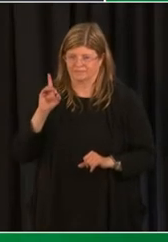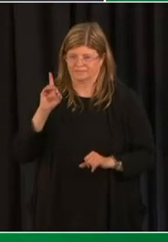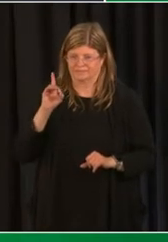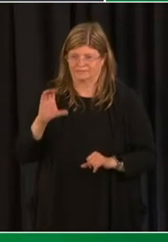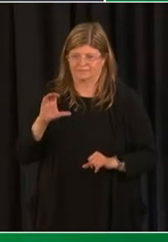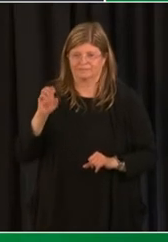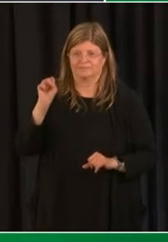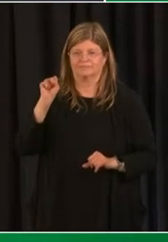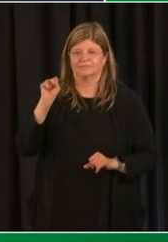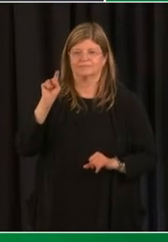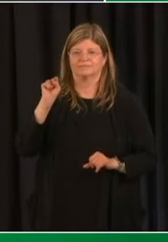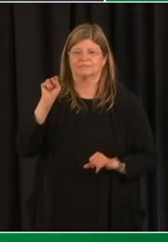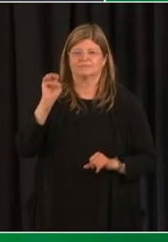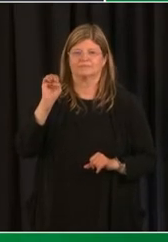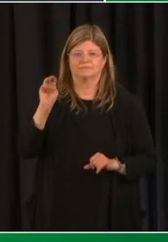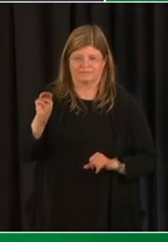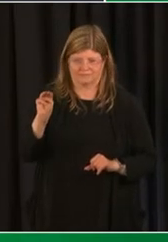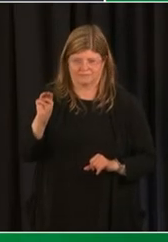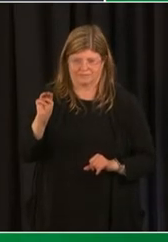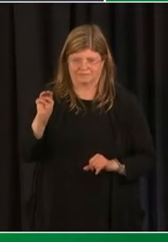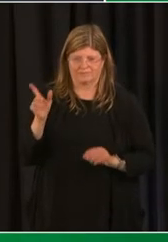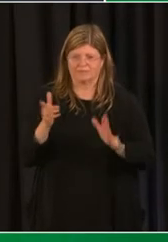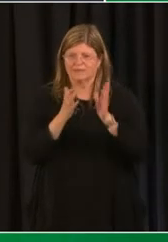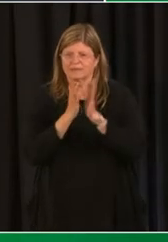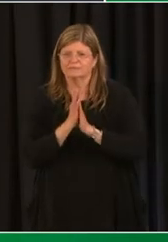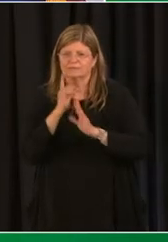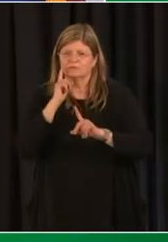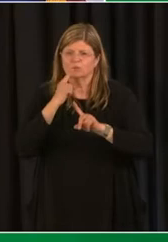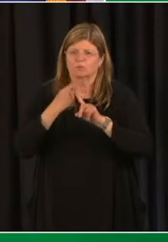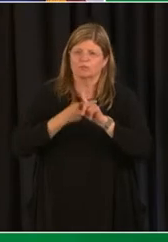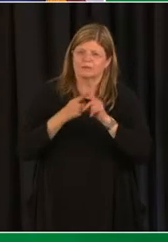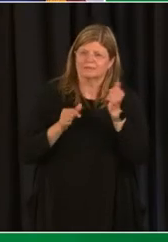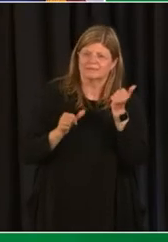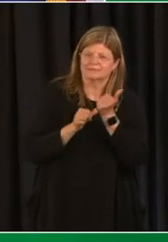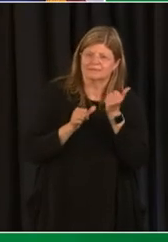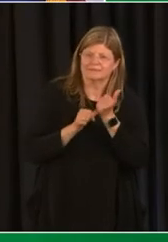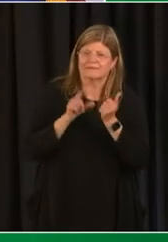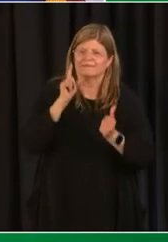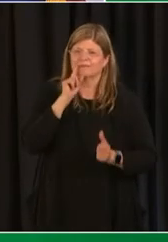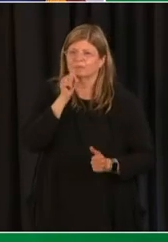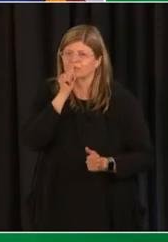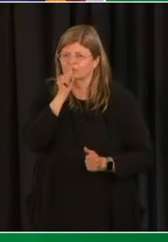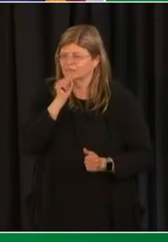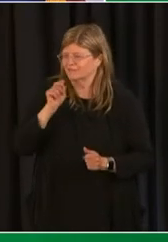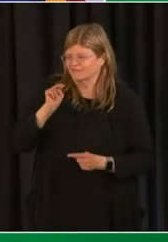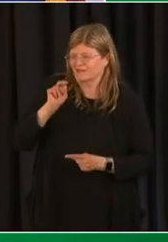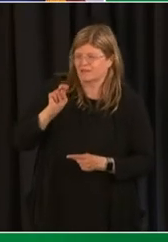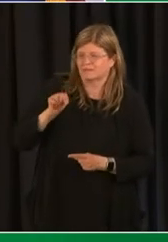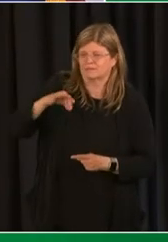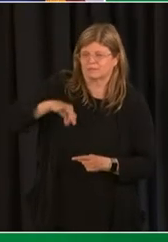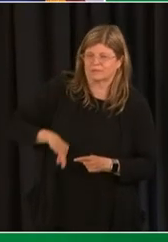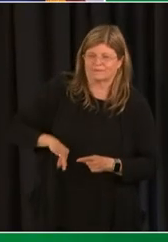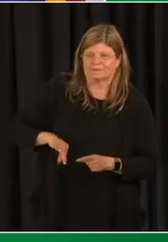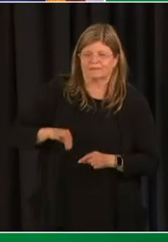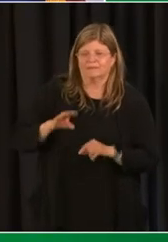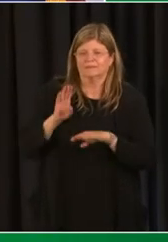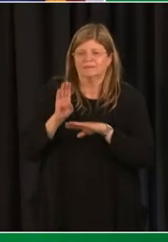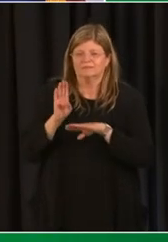STEM, and they asked about rental assistance for nonprofits So Polly, I think this is some of the work that you've done with